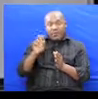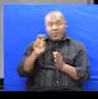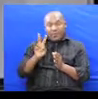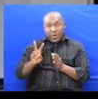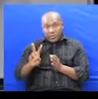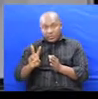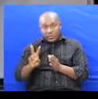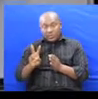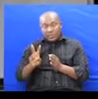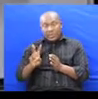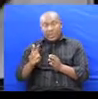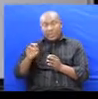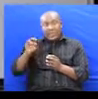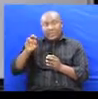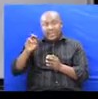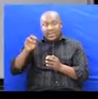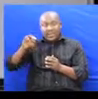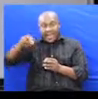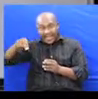be abbreviated as V.